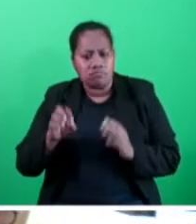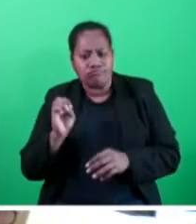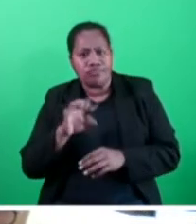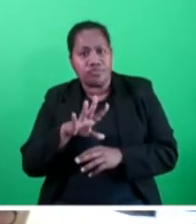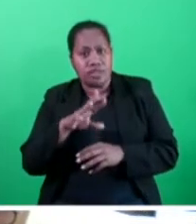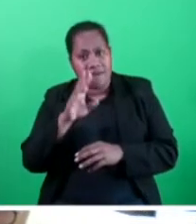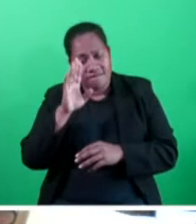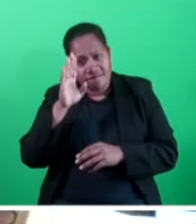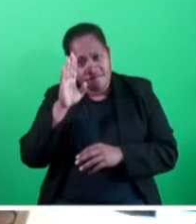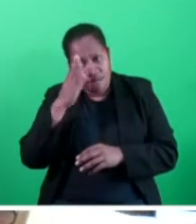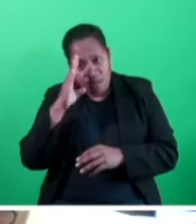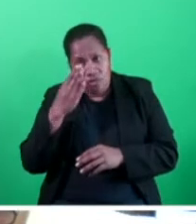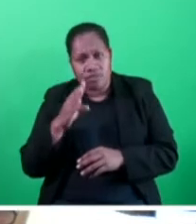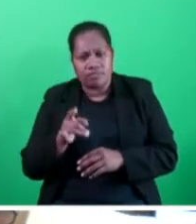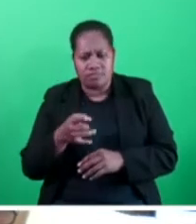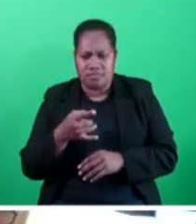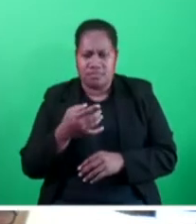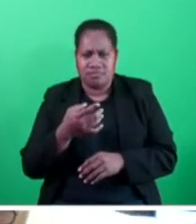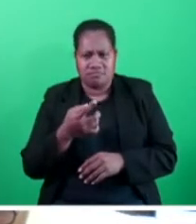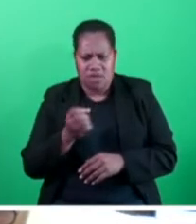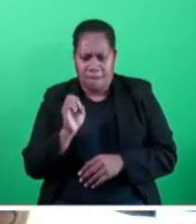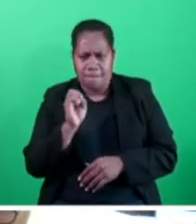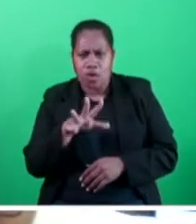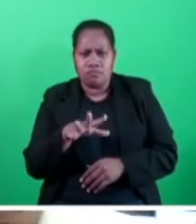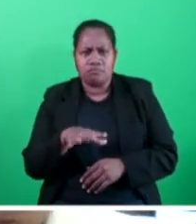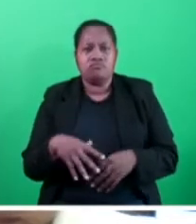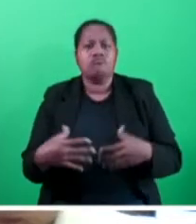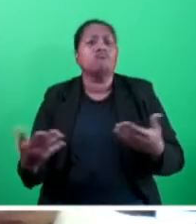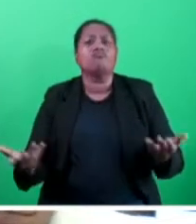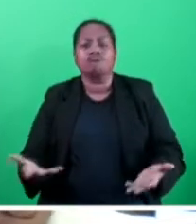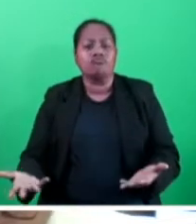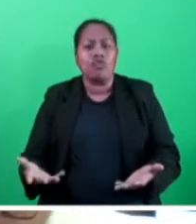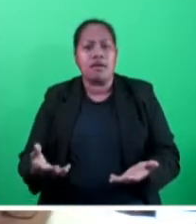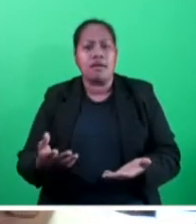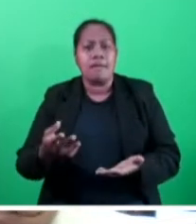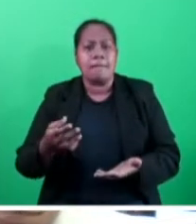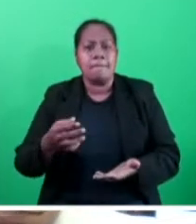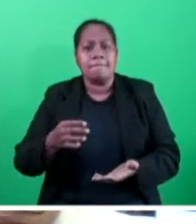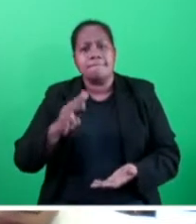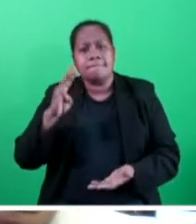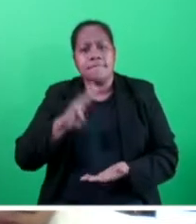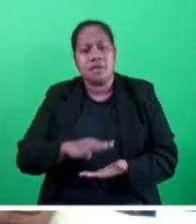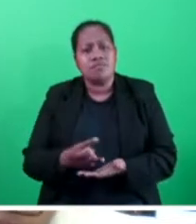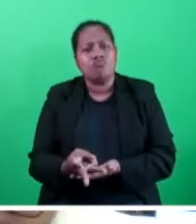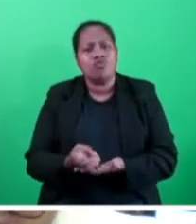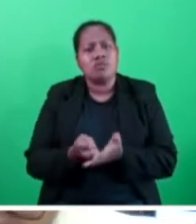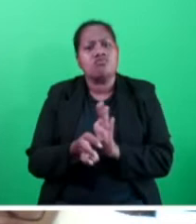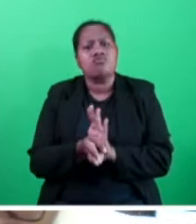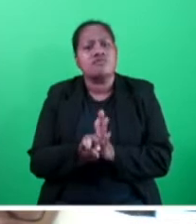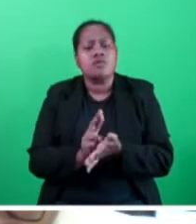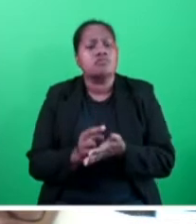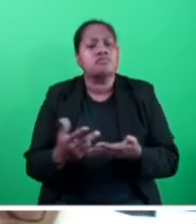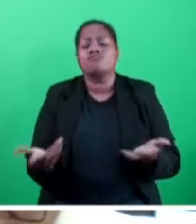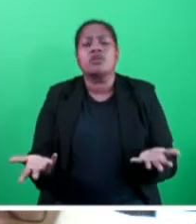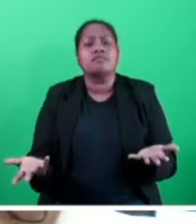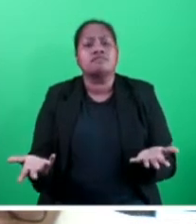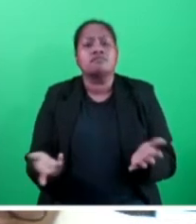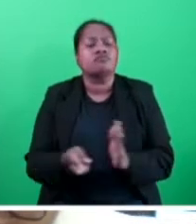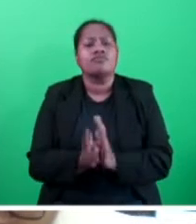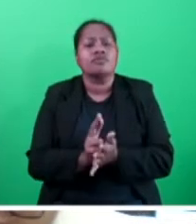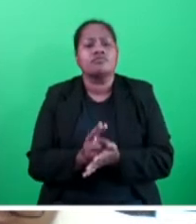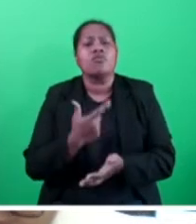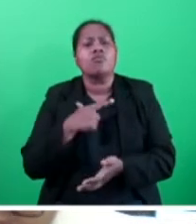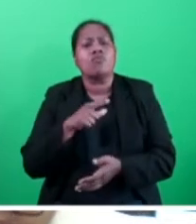hell is the minimum wage review, Bala? Where are the review? Why are